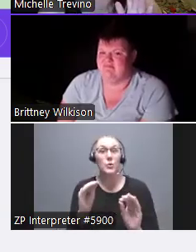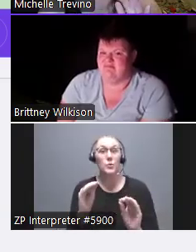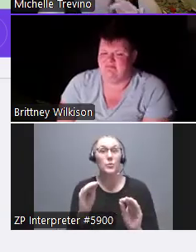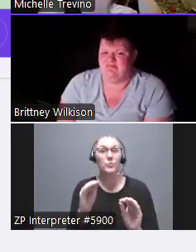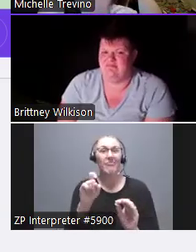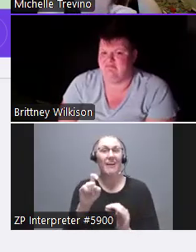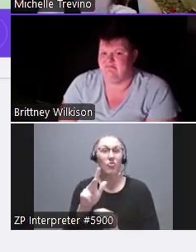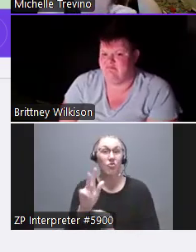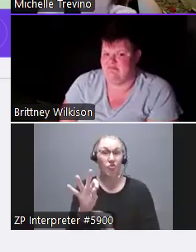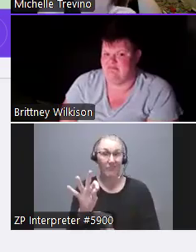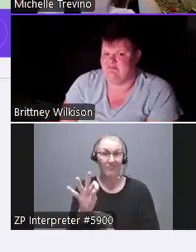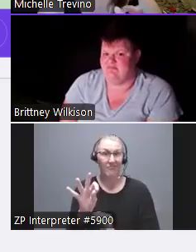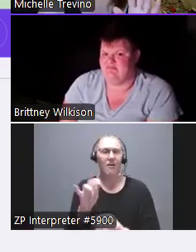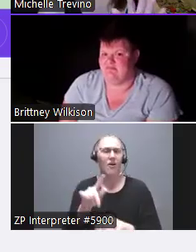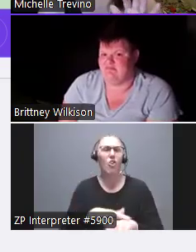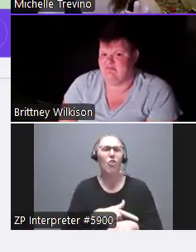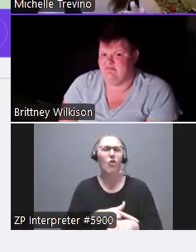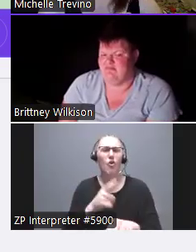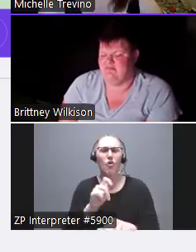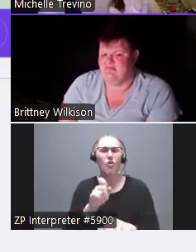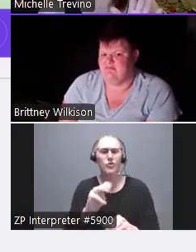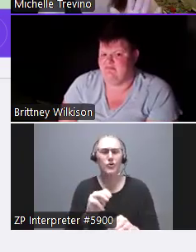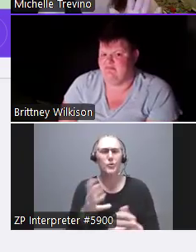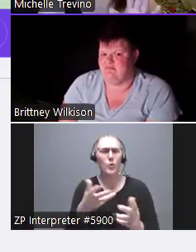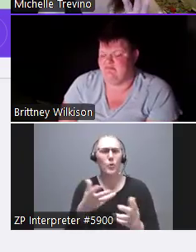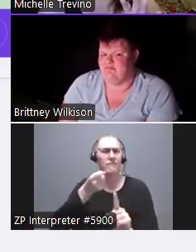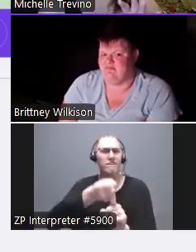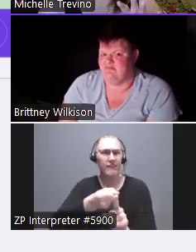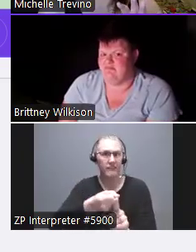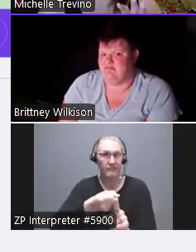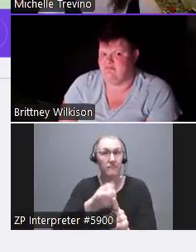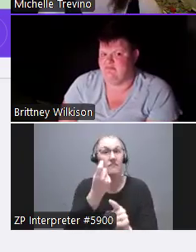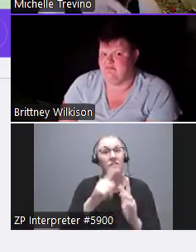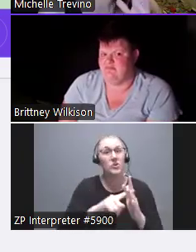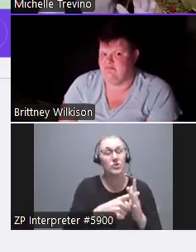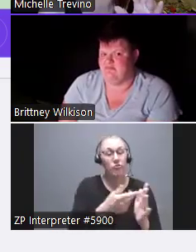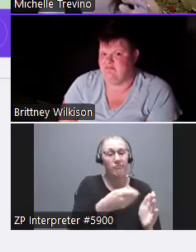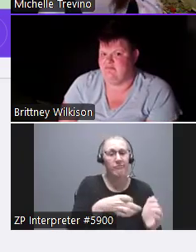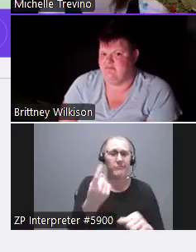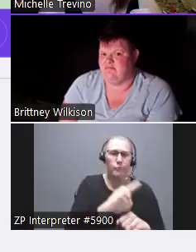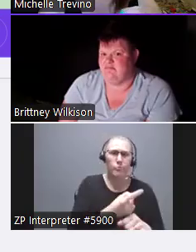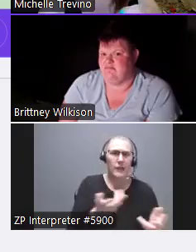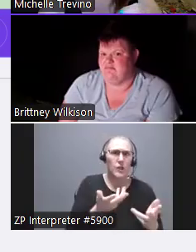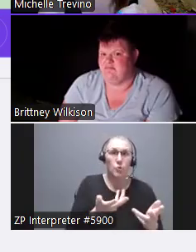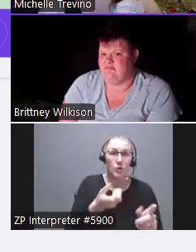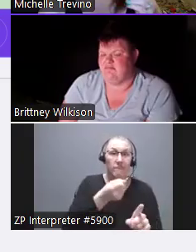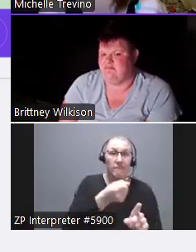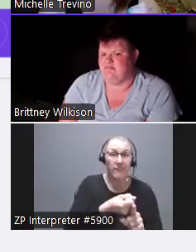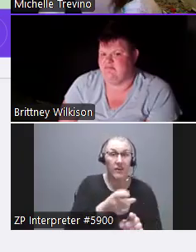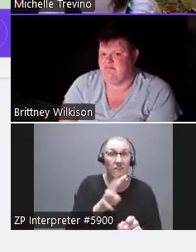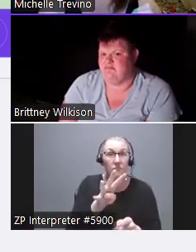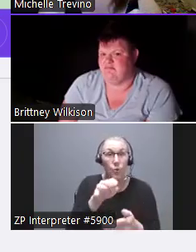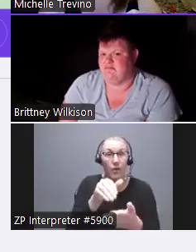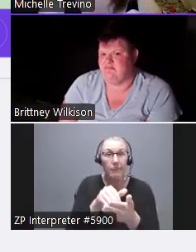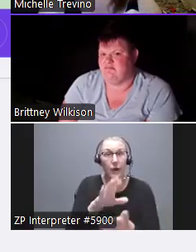X39's long-term effects start with, in the first few days, 4,000 cells